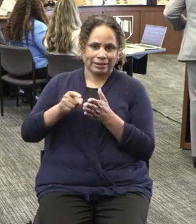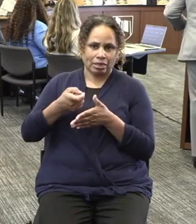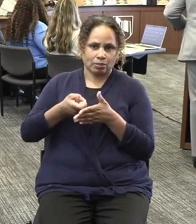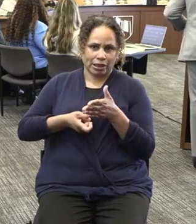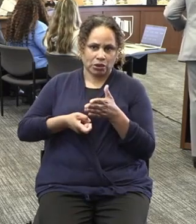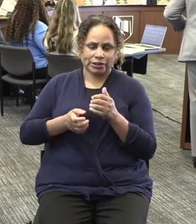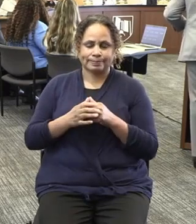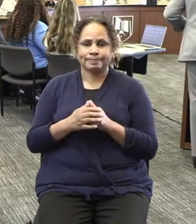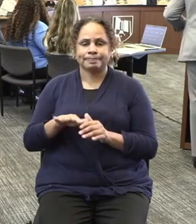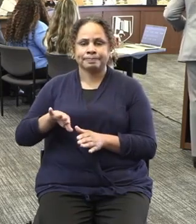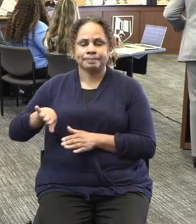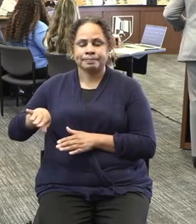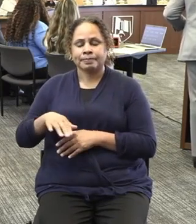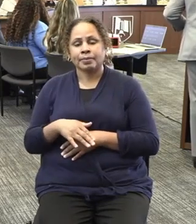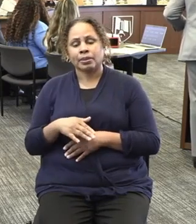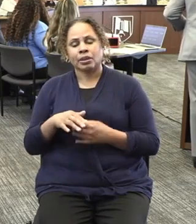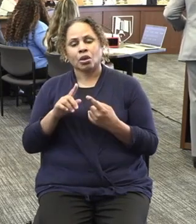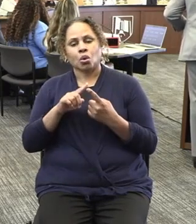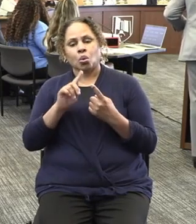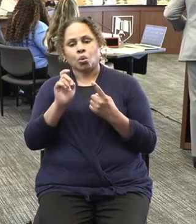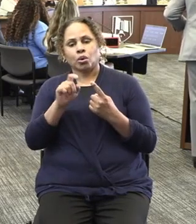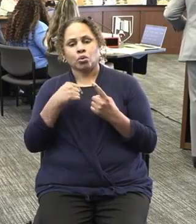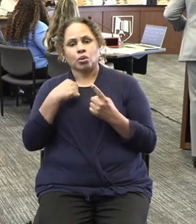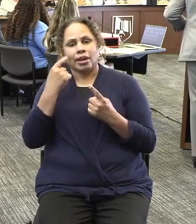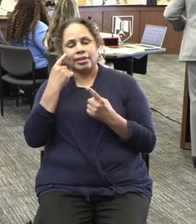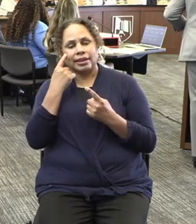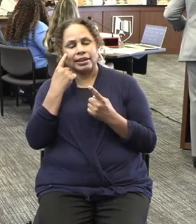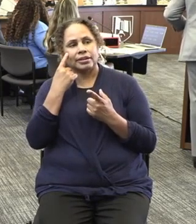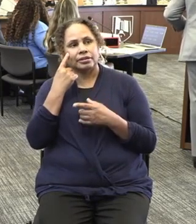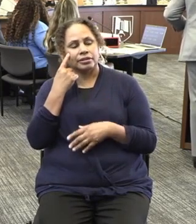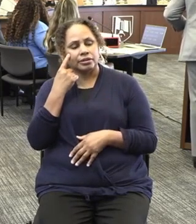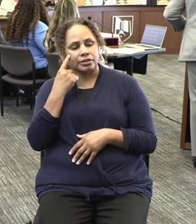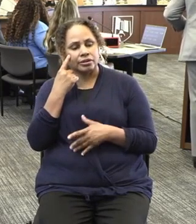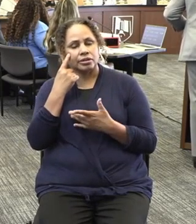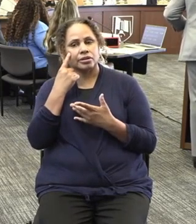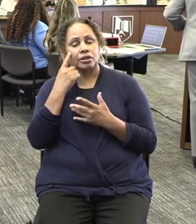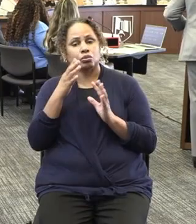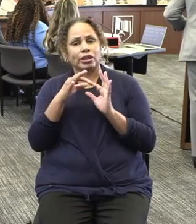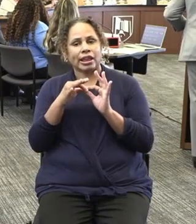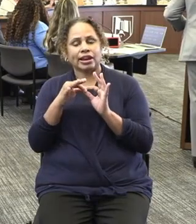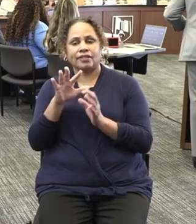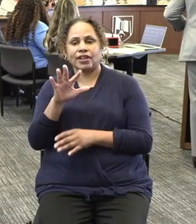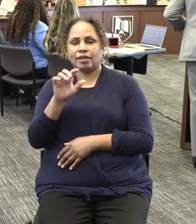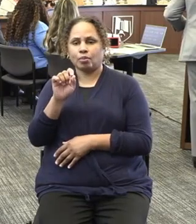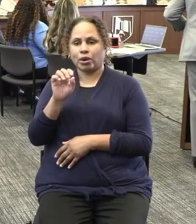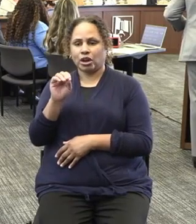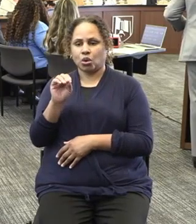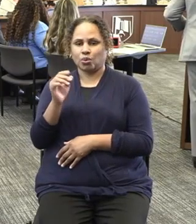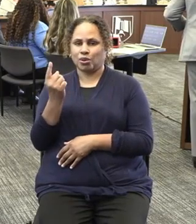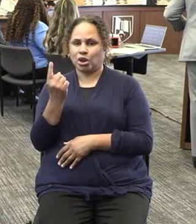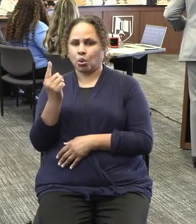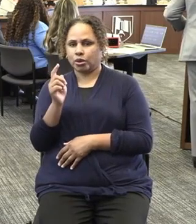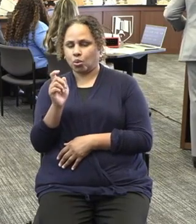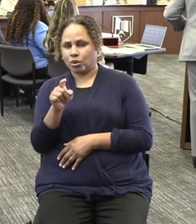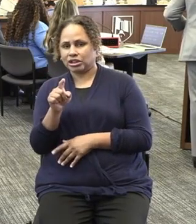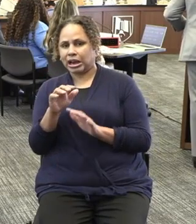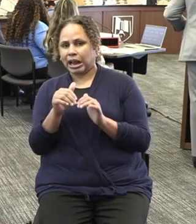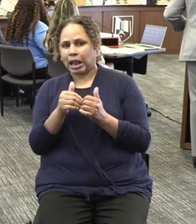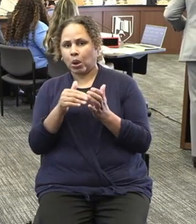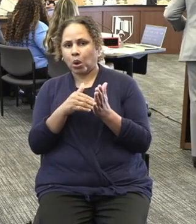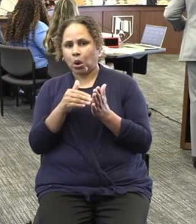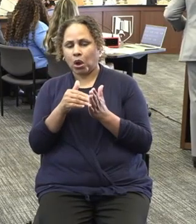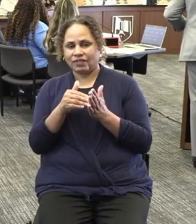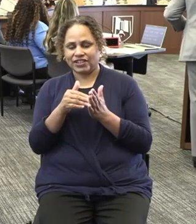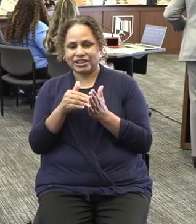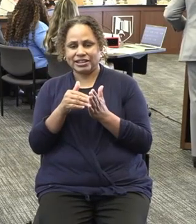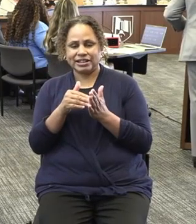one quick question. I think as we're looking ahead to SEM 5.0, my only question is really how often traditionally